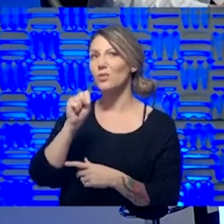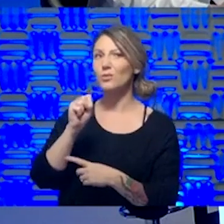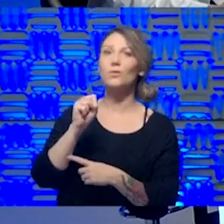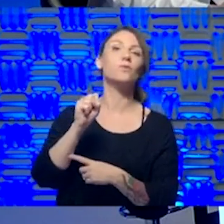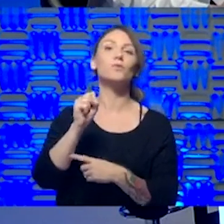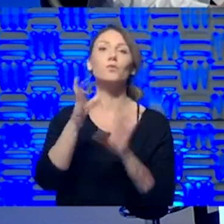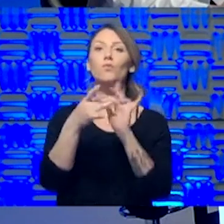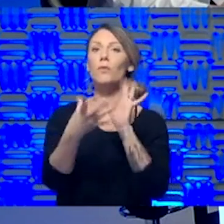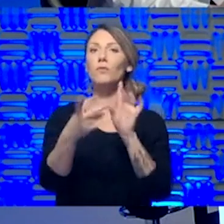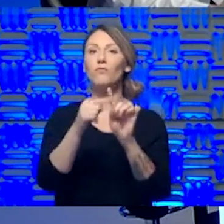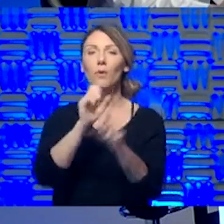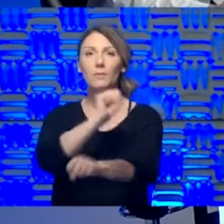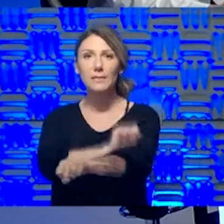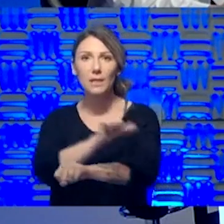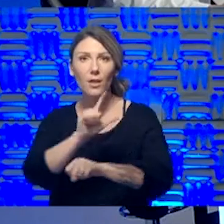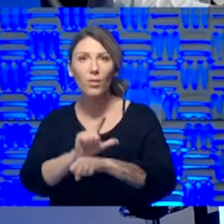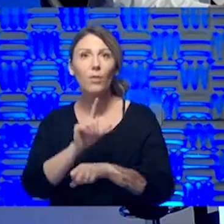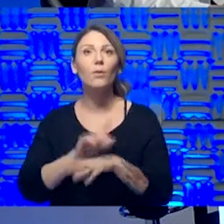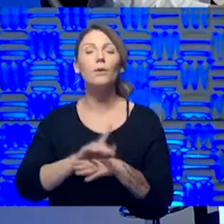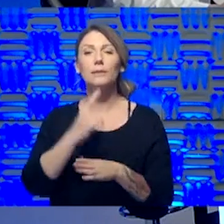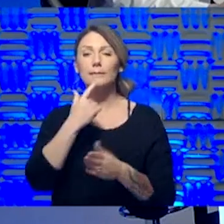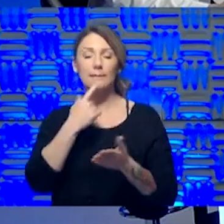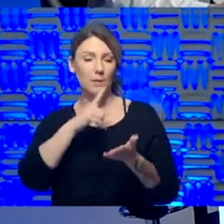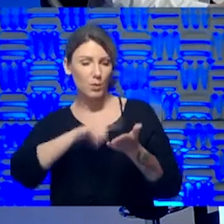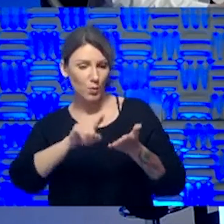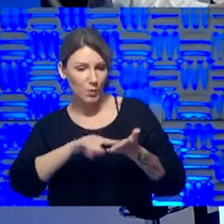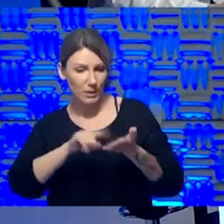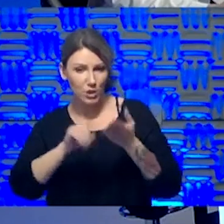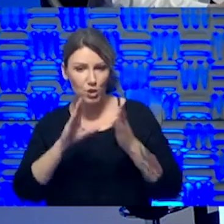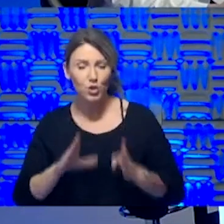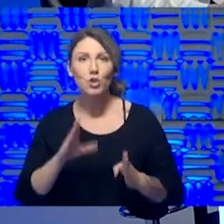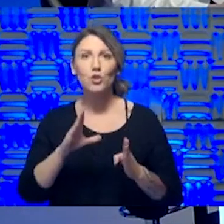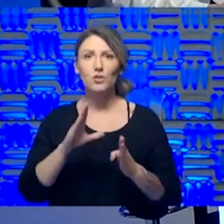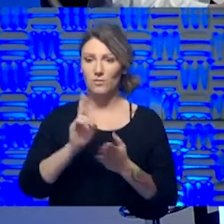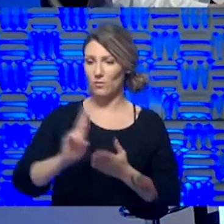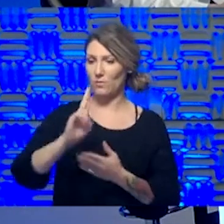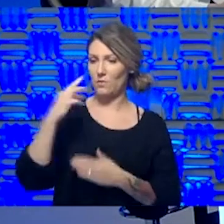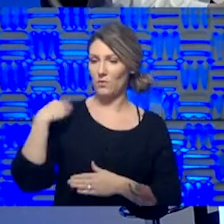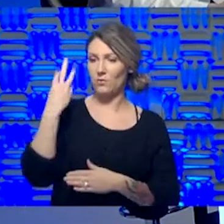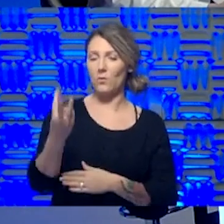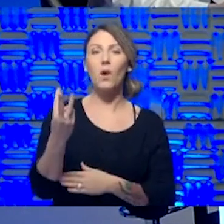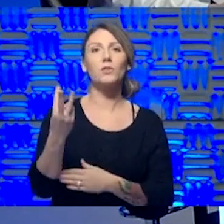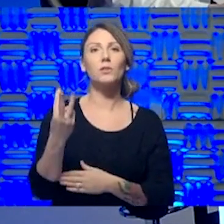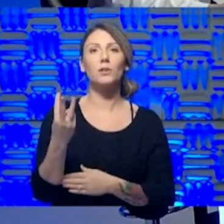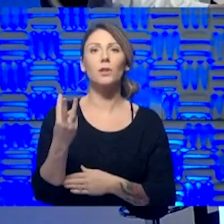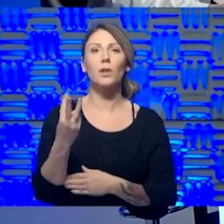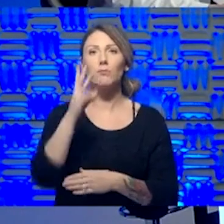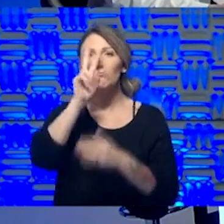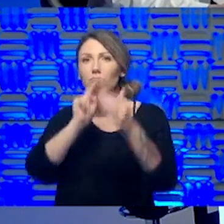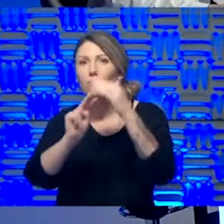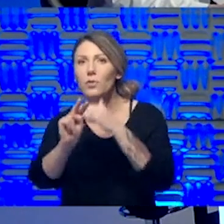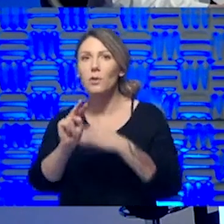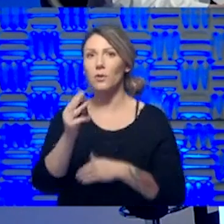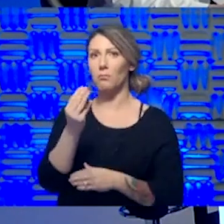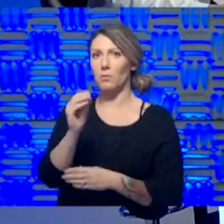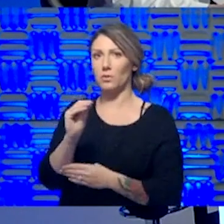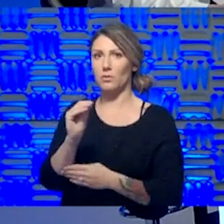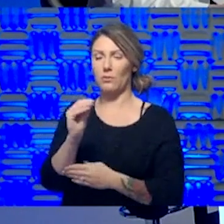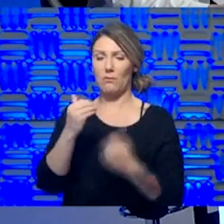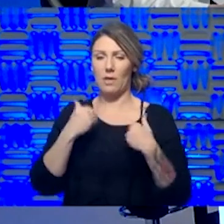Louis saying the researchers at the University of Washington predict Missouri will have more